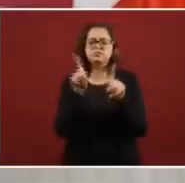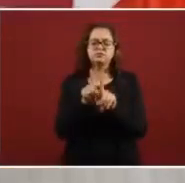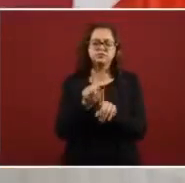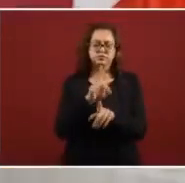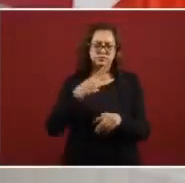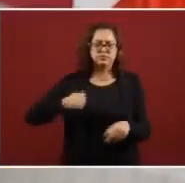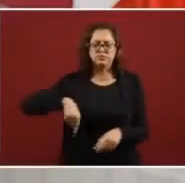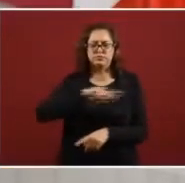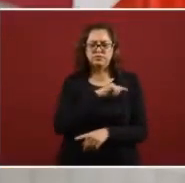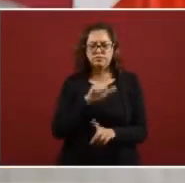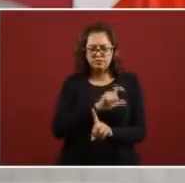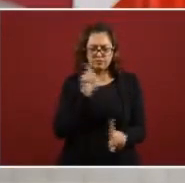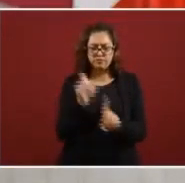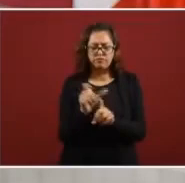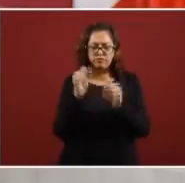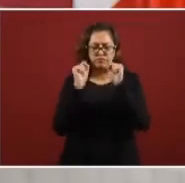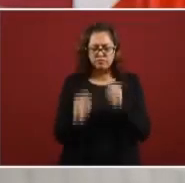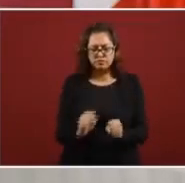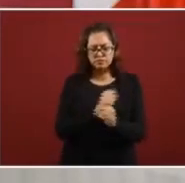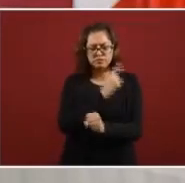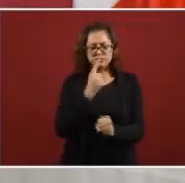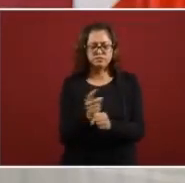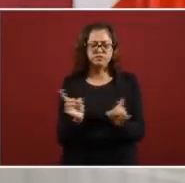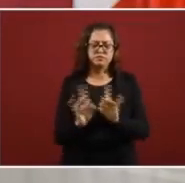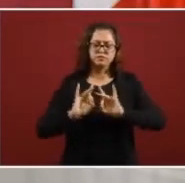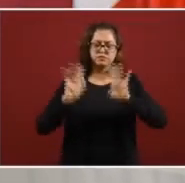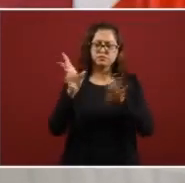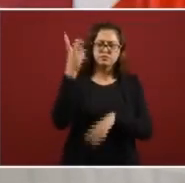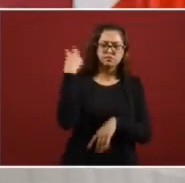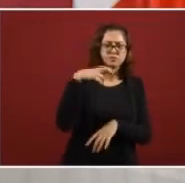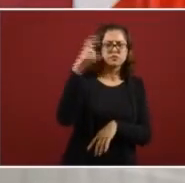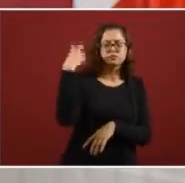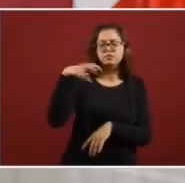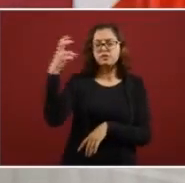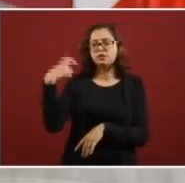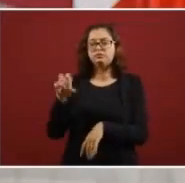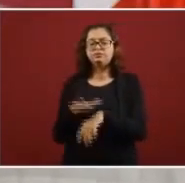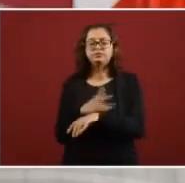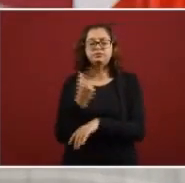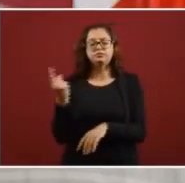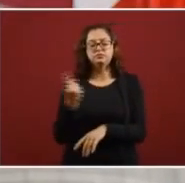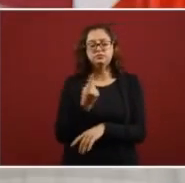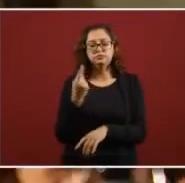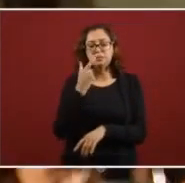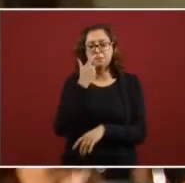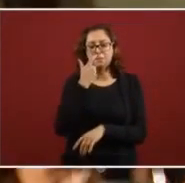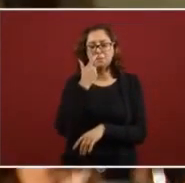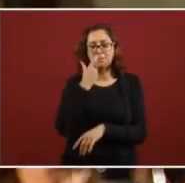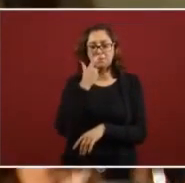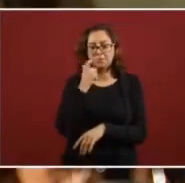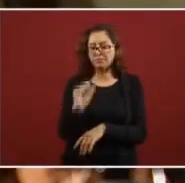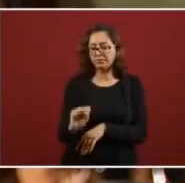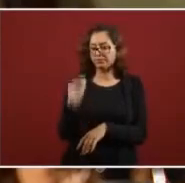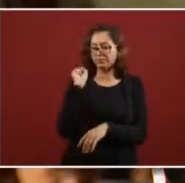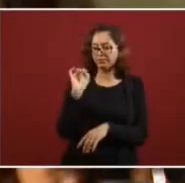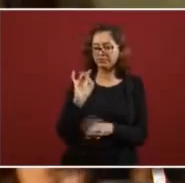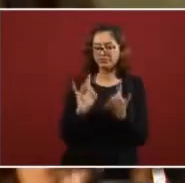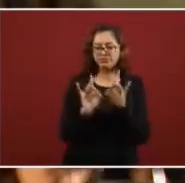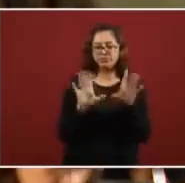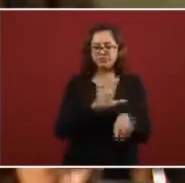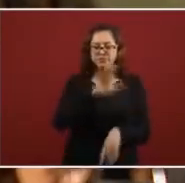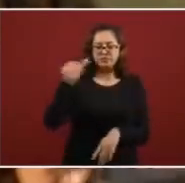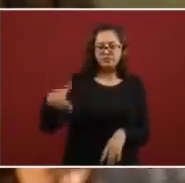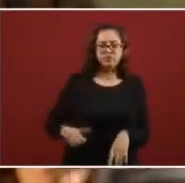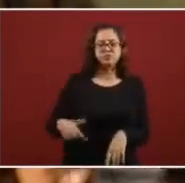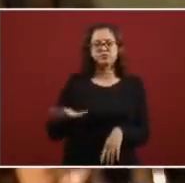that compliance with that mandate, like to go with these type of tours,